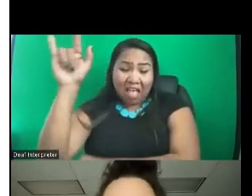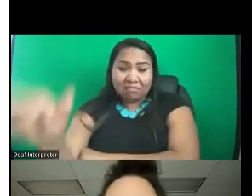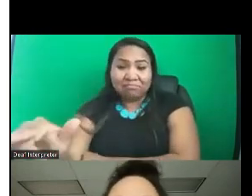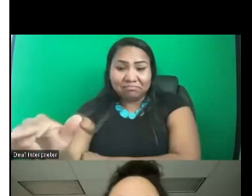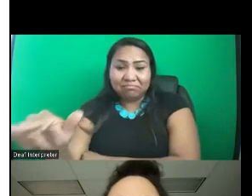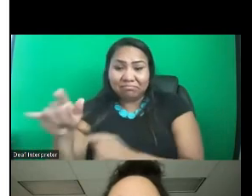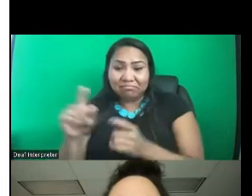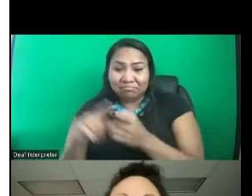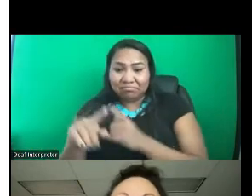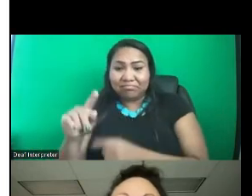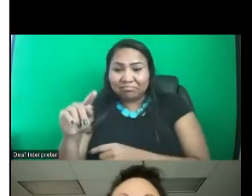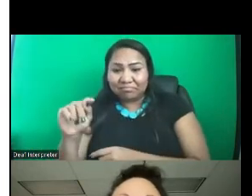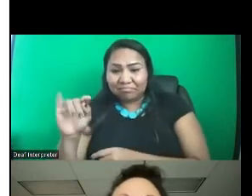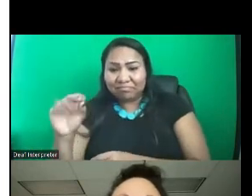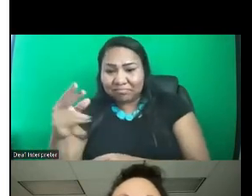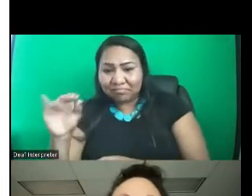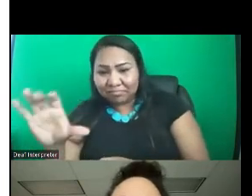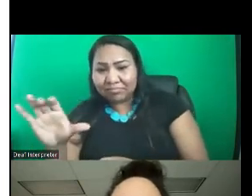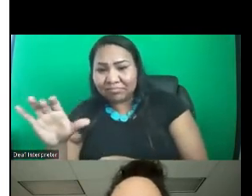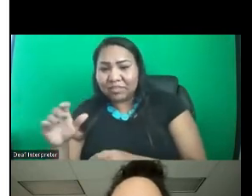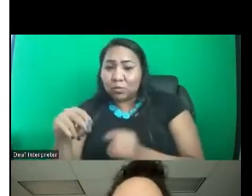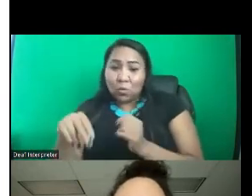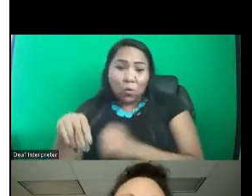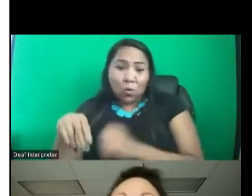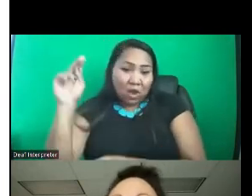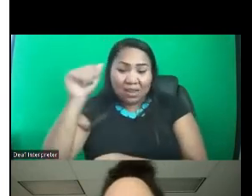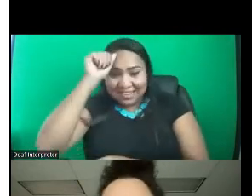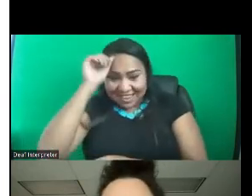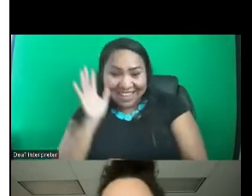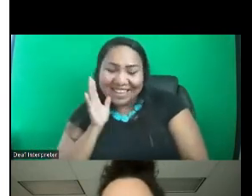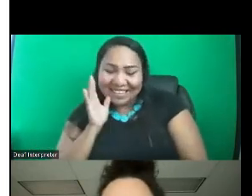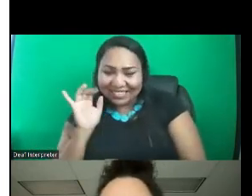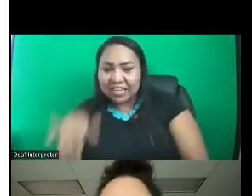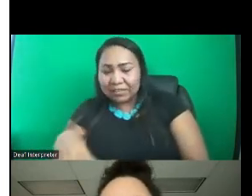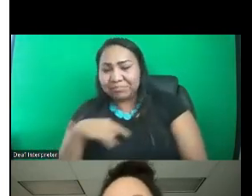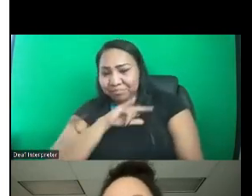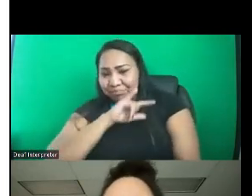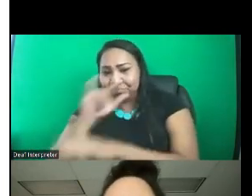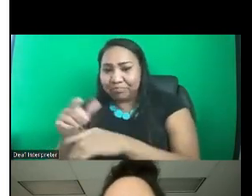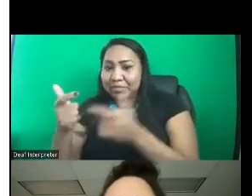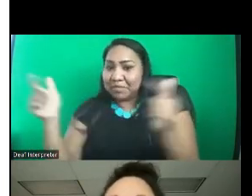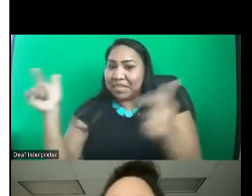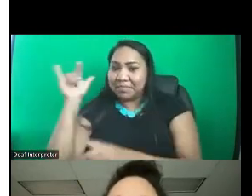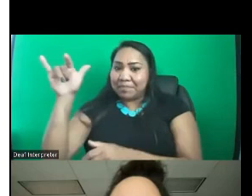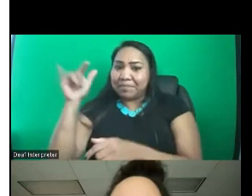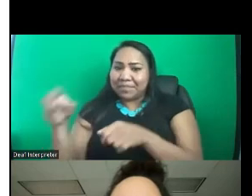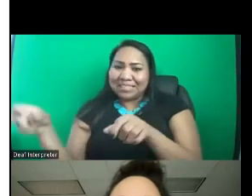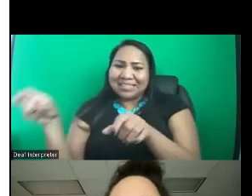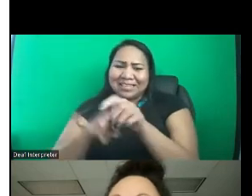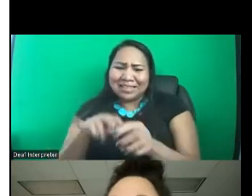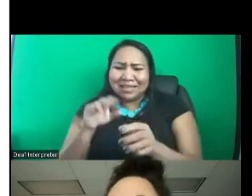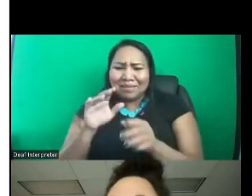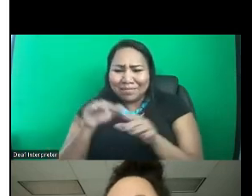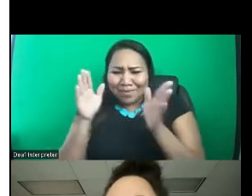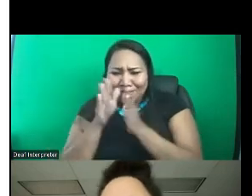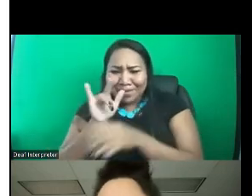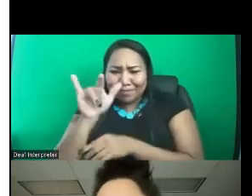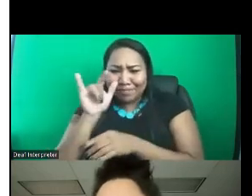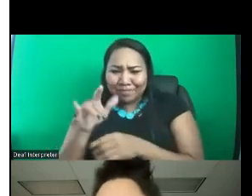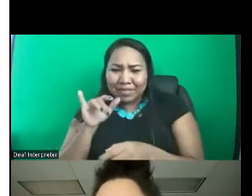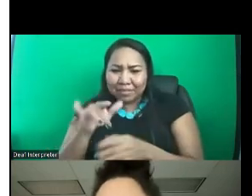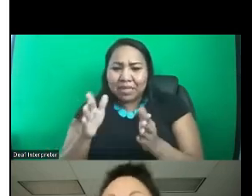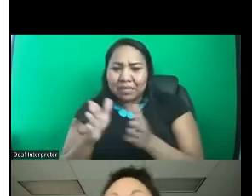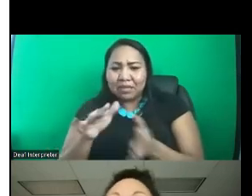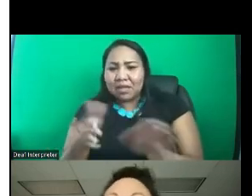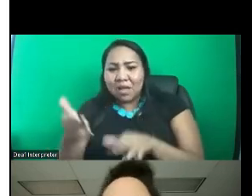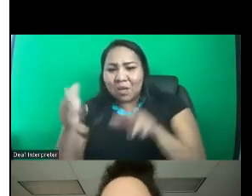up north, and then put in a small plane, sent to Dead Horse. And then in Dead Horse, I was supposed to wait for another plane to come pick me